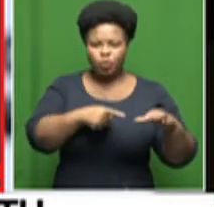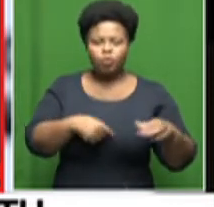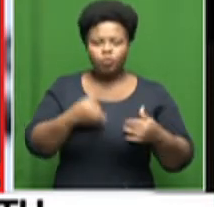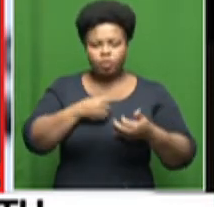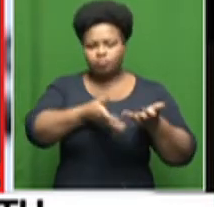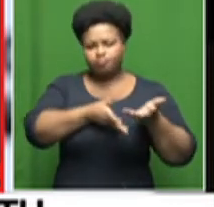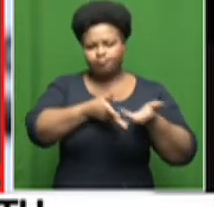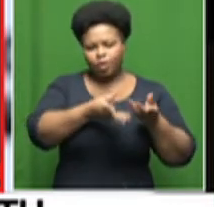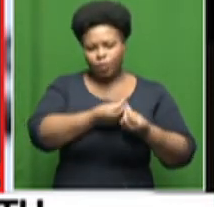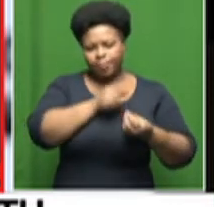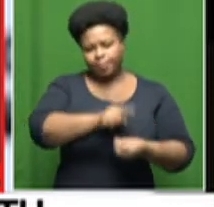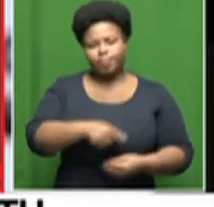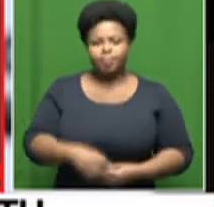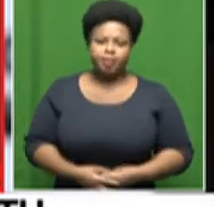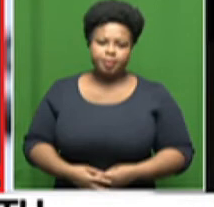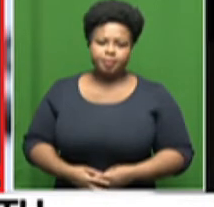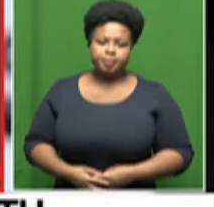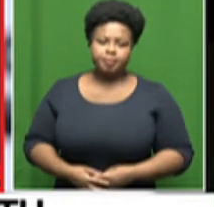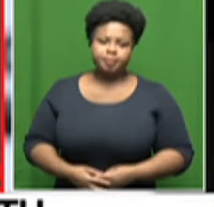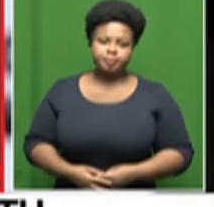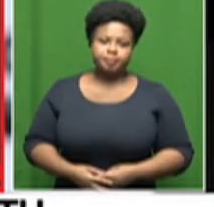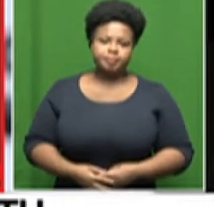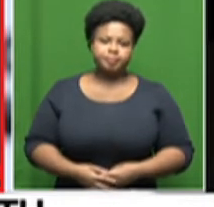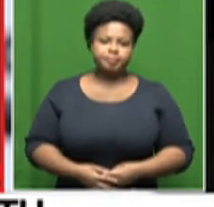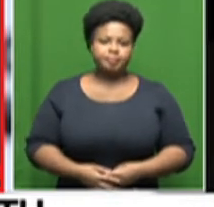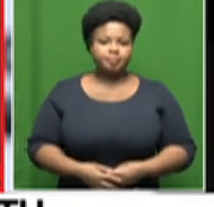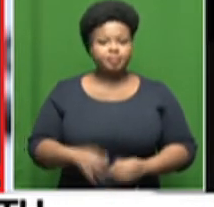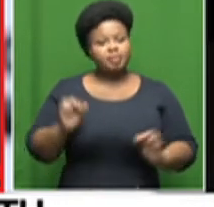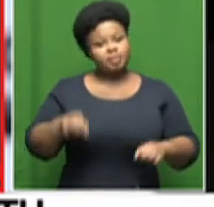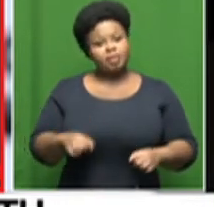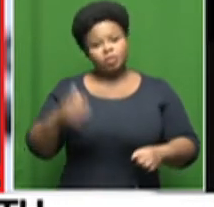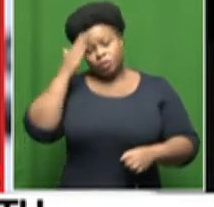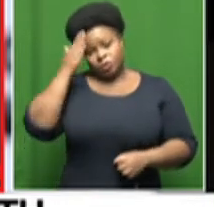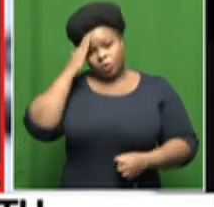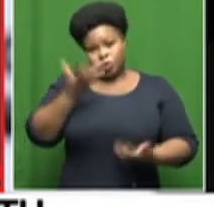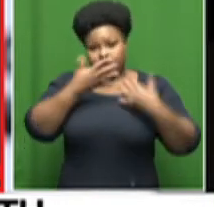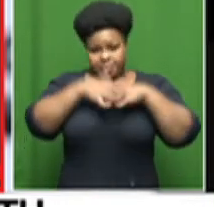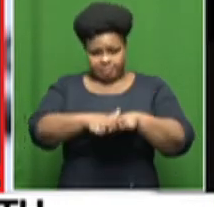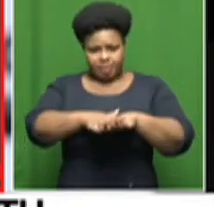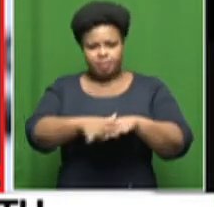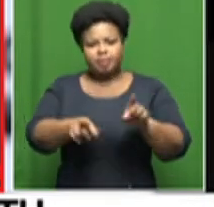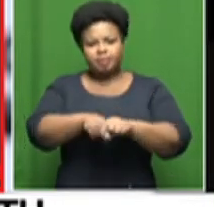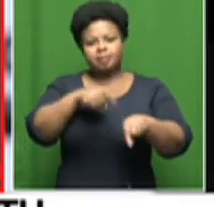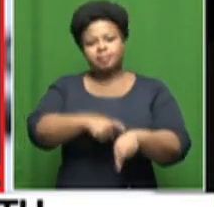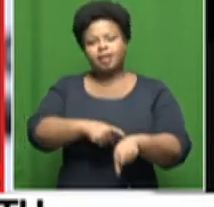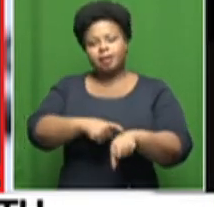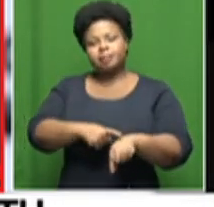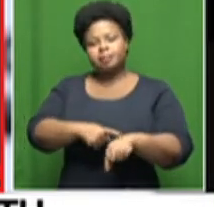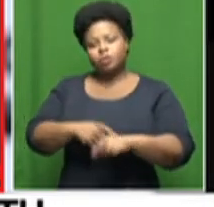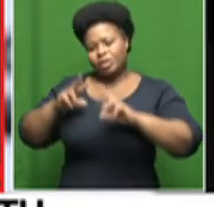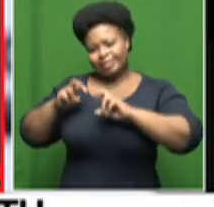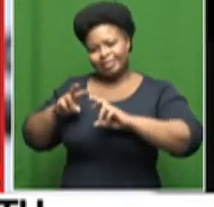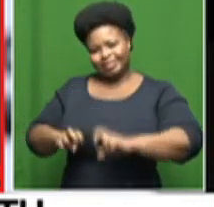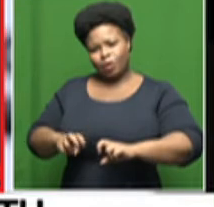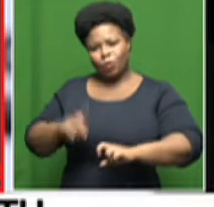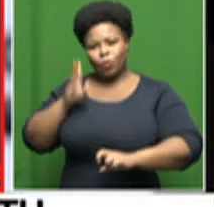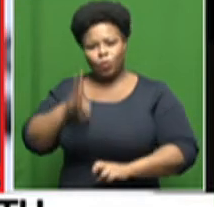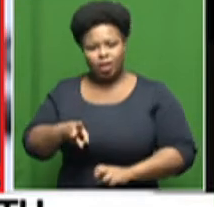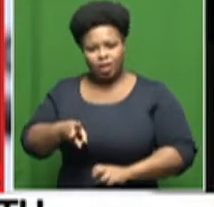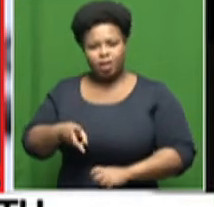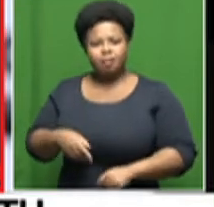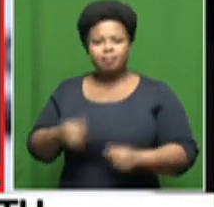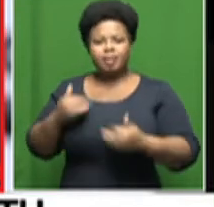with it. So whilst it is an implementation, we also will be doing a study on it up to a certain number of